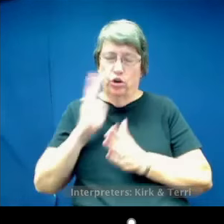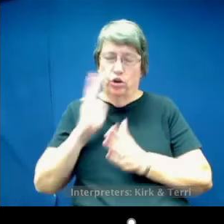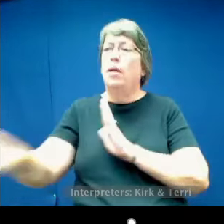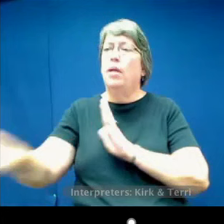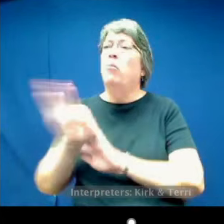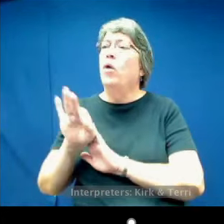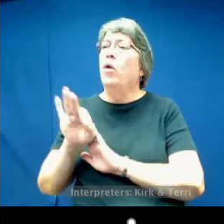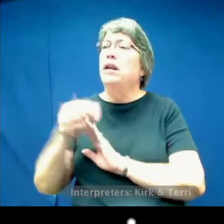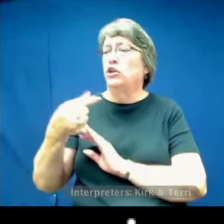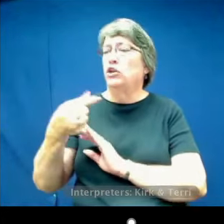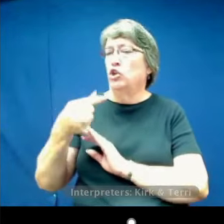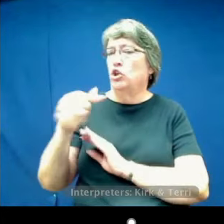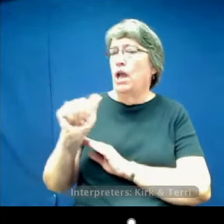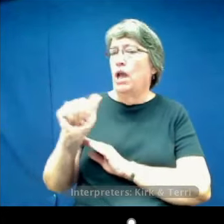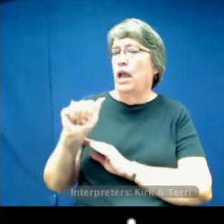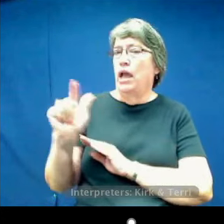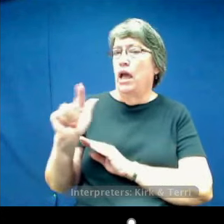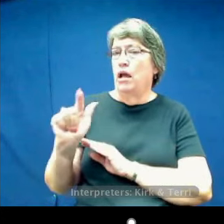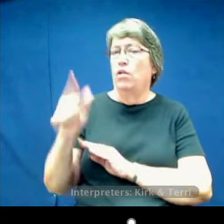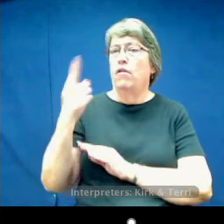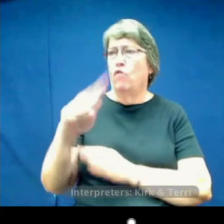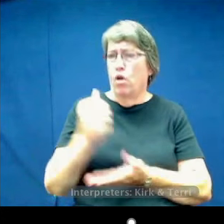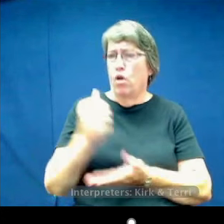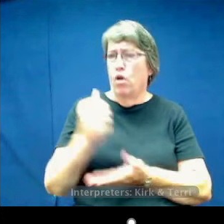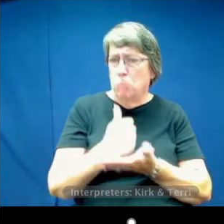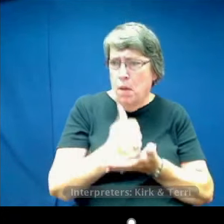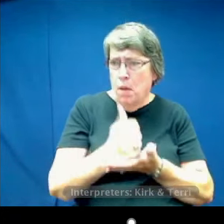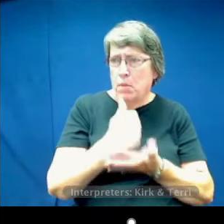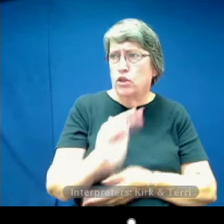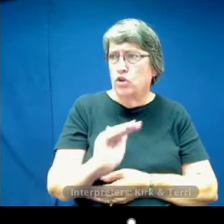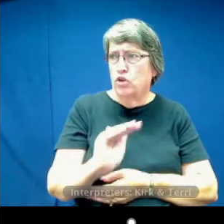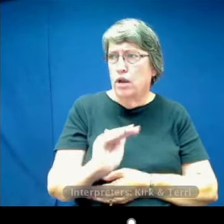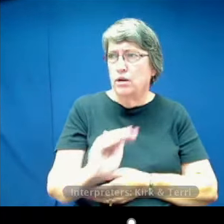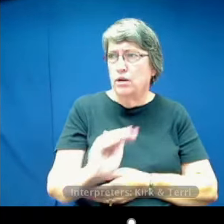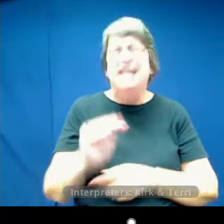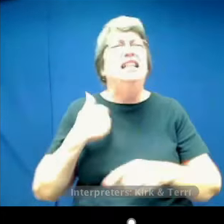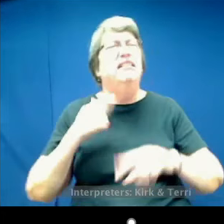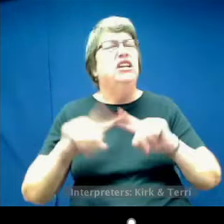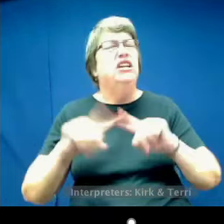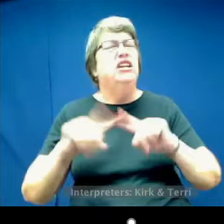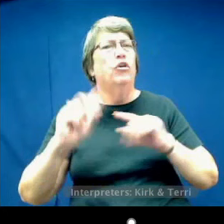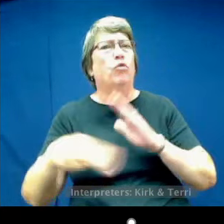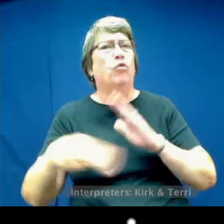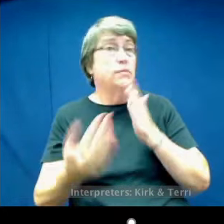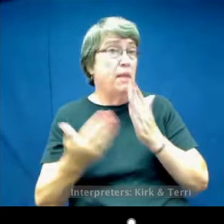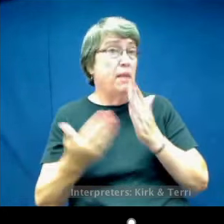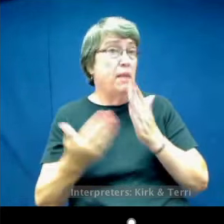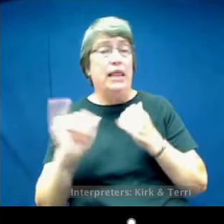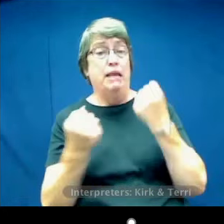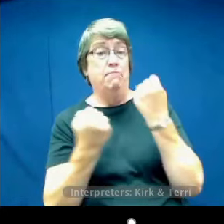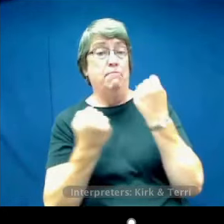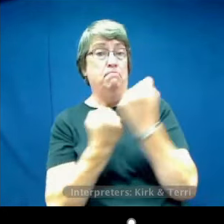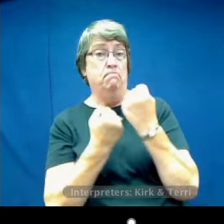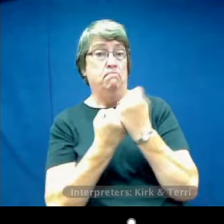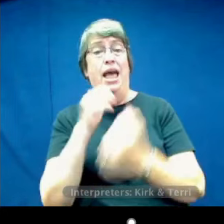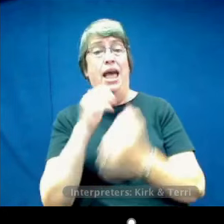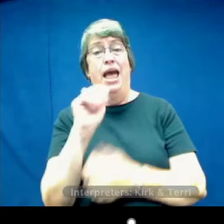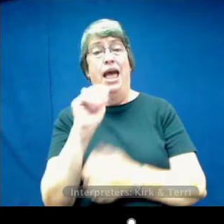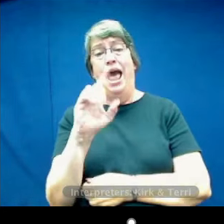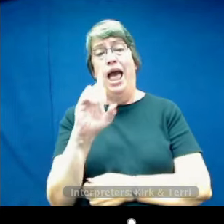they have different roles depending upon what the court says. So they might be there as an advocate for the best interest. They might be there